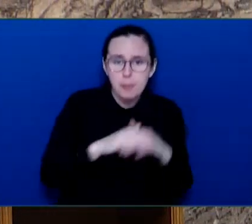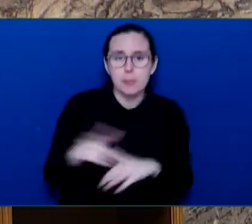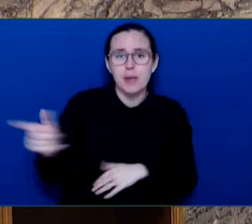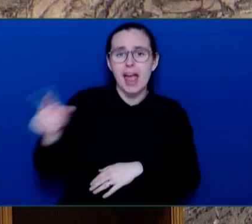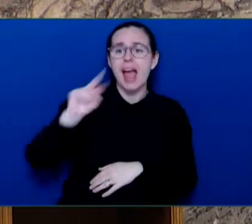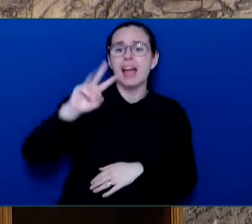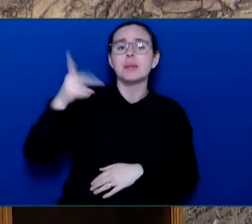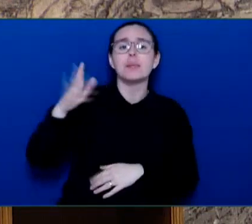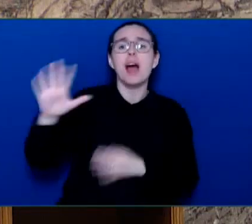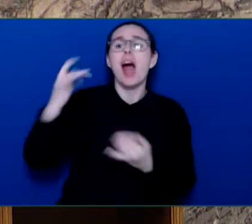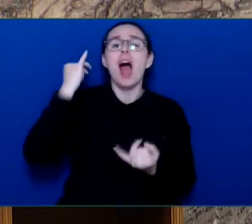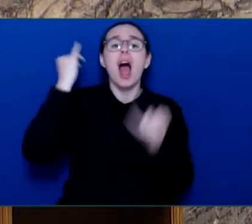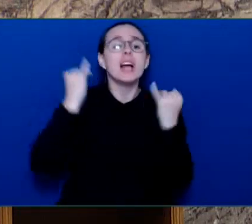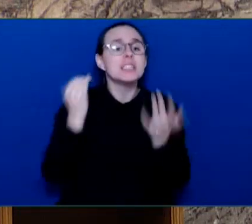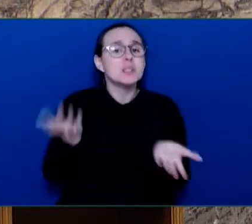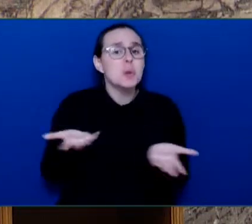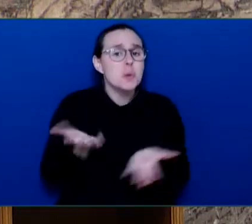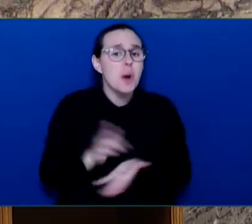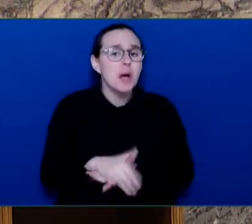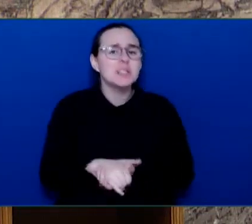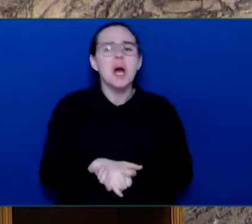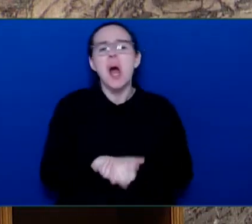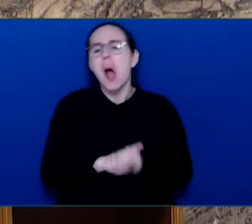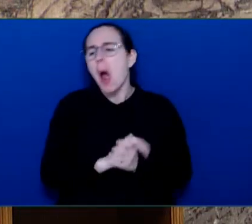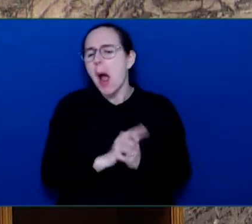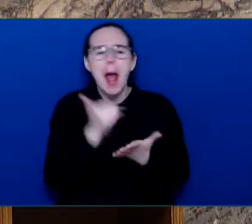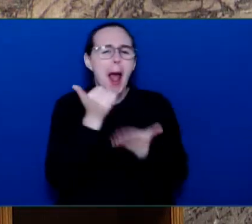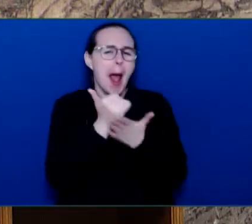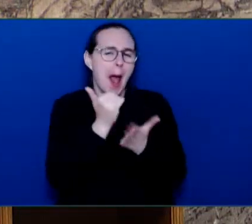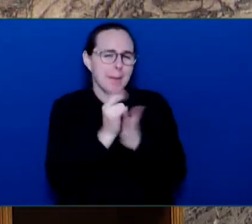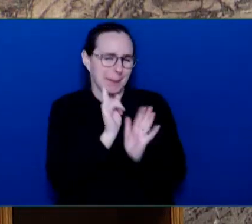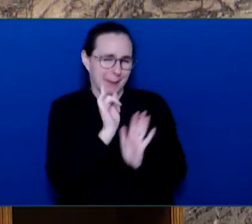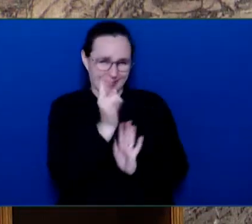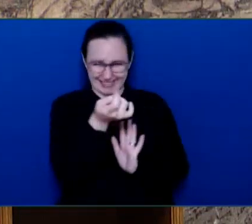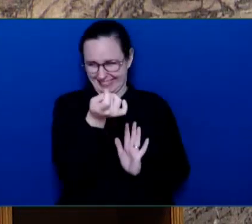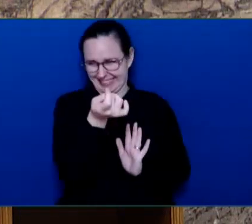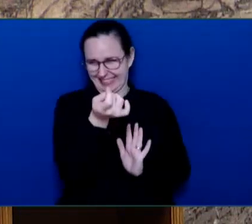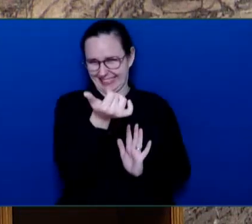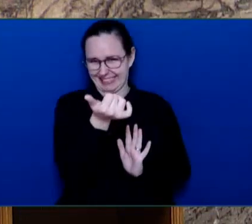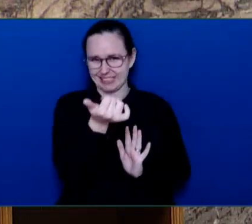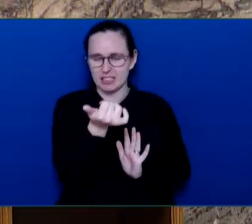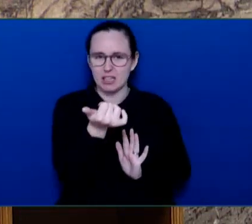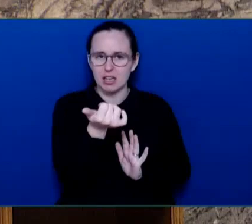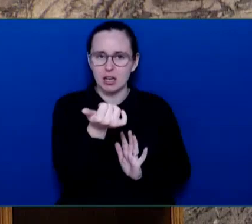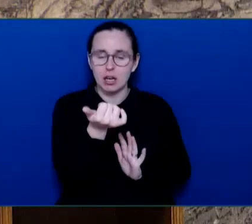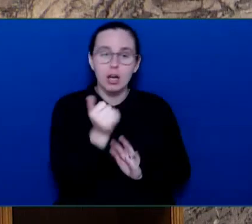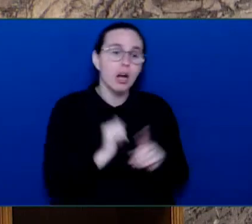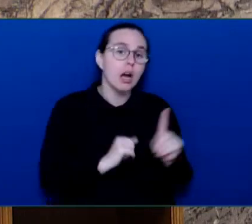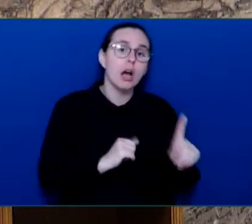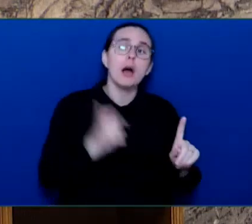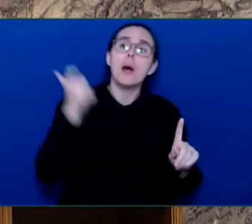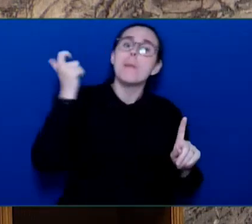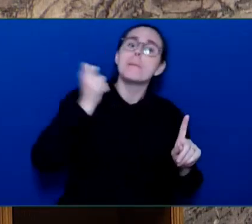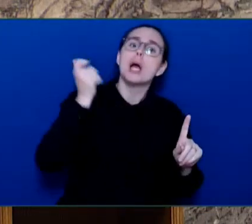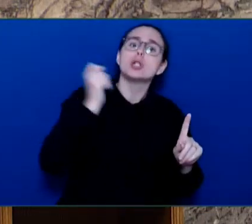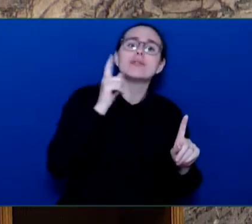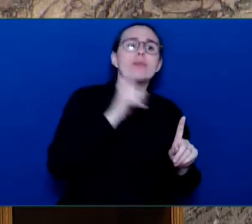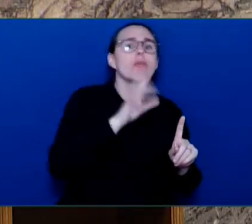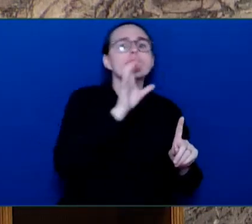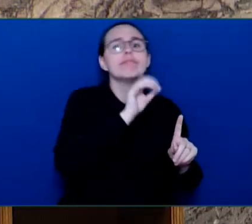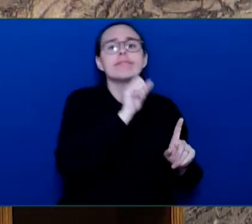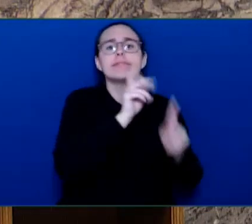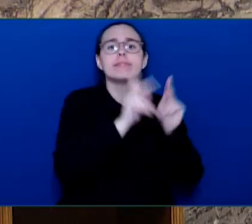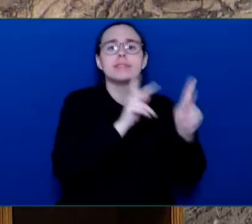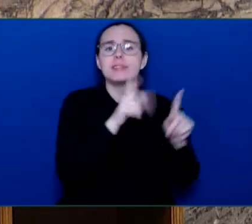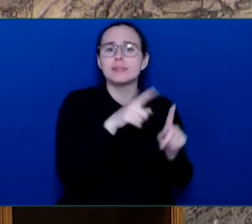Catherine, a constituent and a pensioner of mine, embodies the struggle many face under the NDP's middle-class squeeze. She and her husband, like